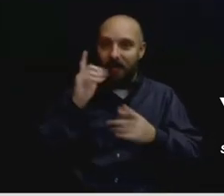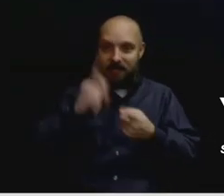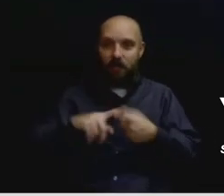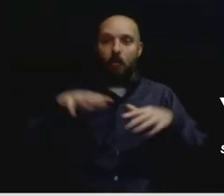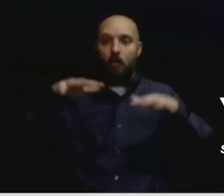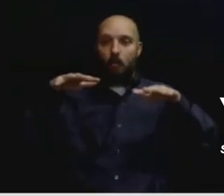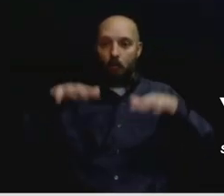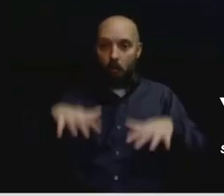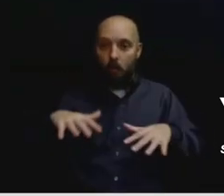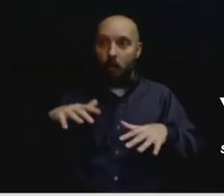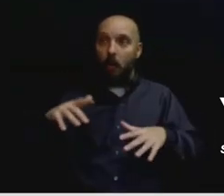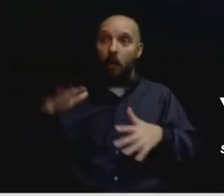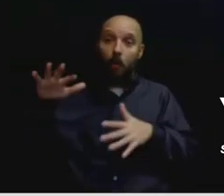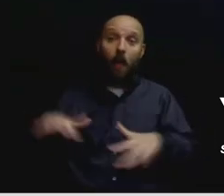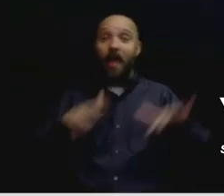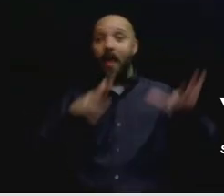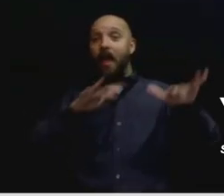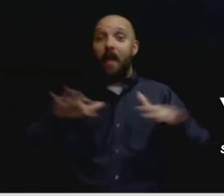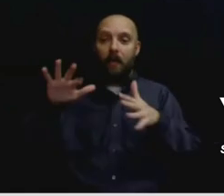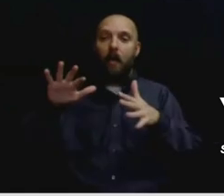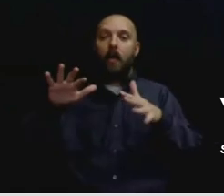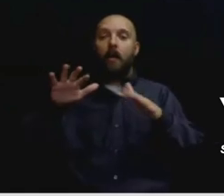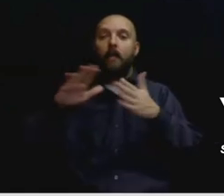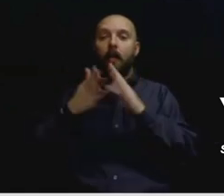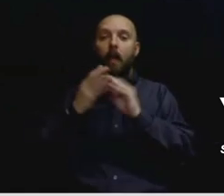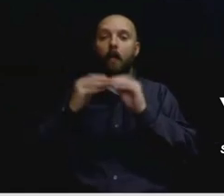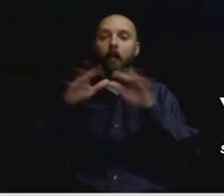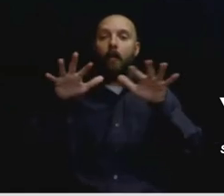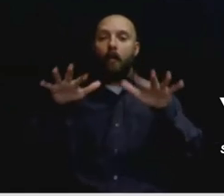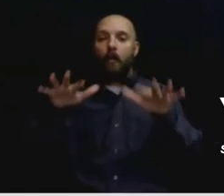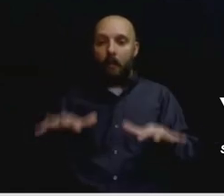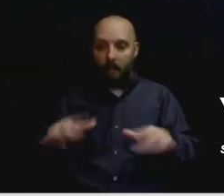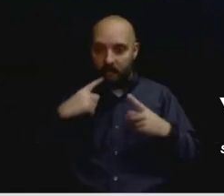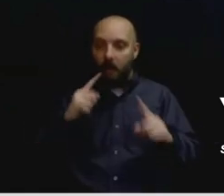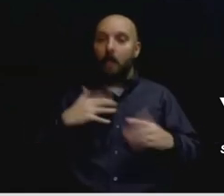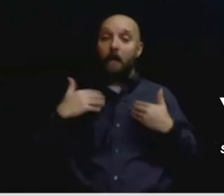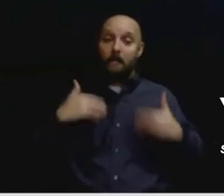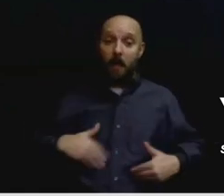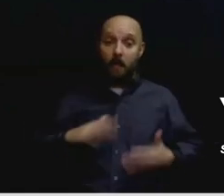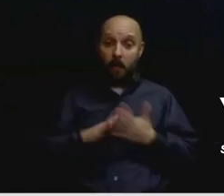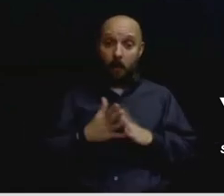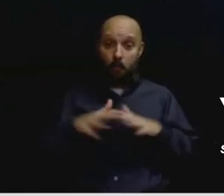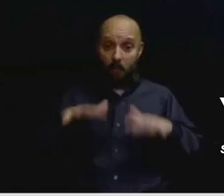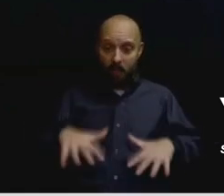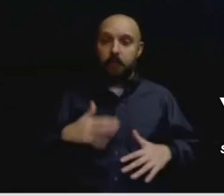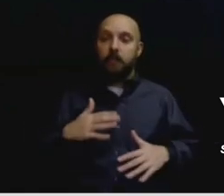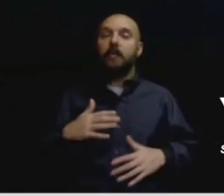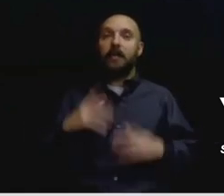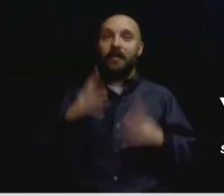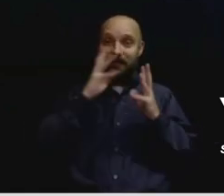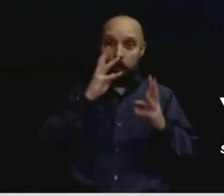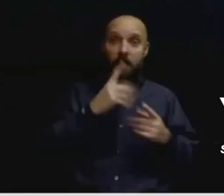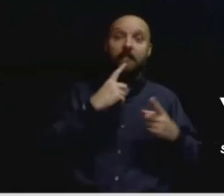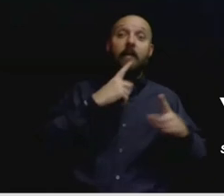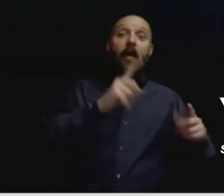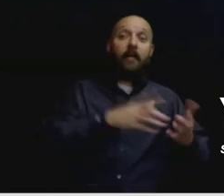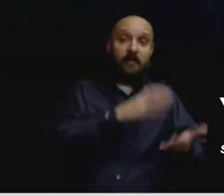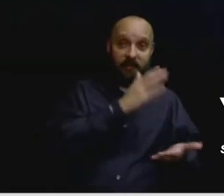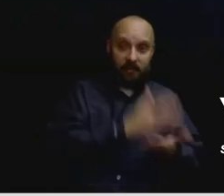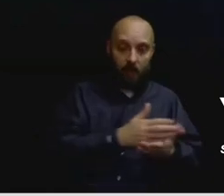were once rocky become smooth again. At last, as my body relaxes, the tears stop flowing and the ability to